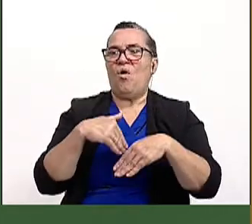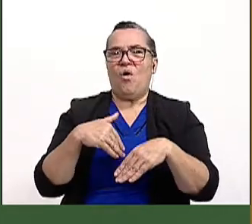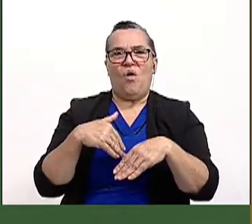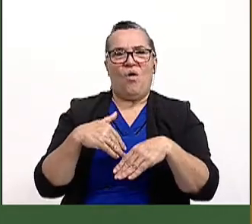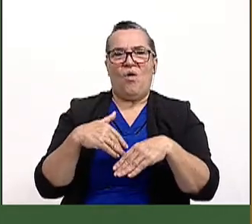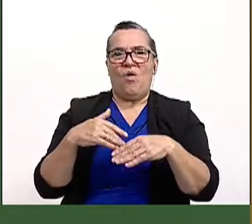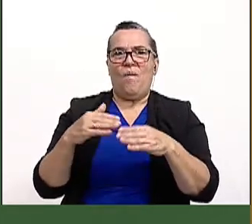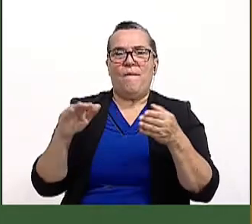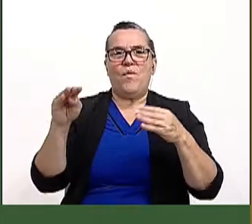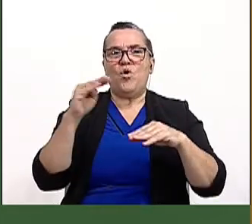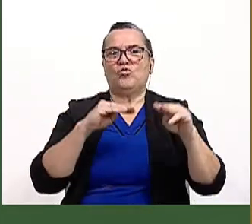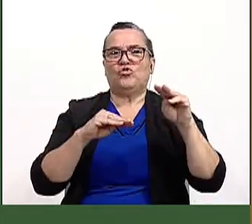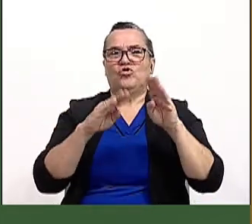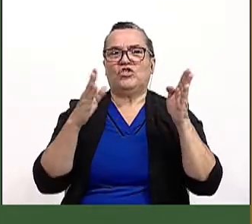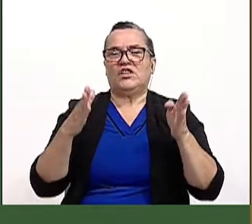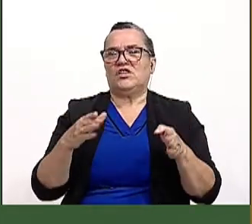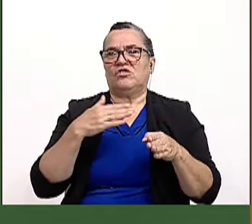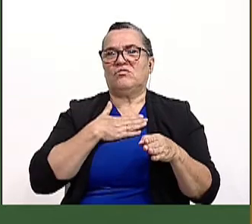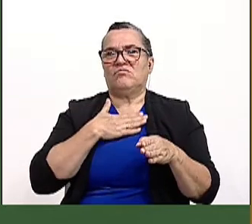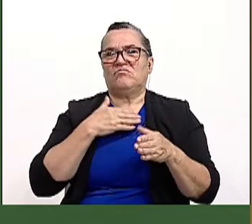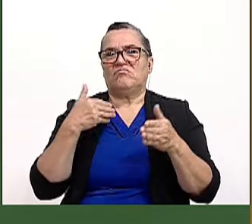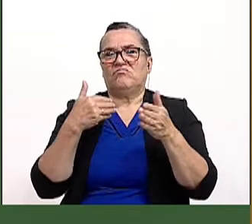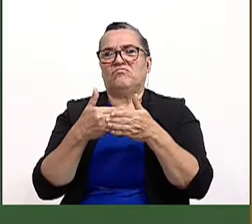town. Okay.